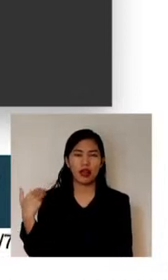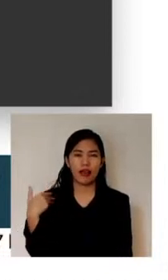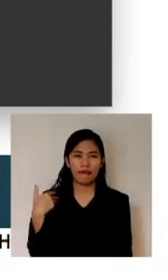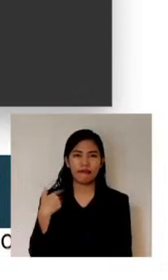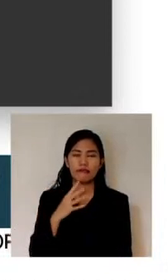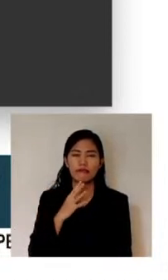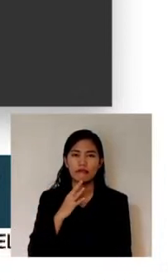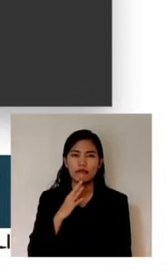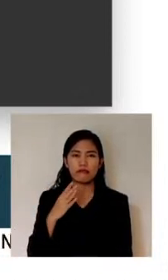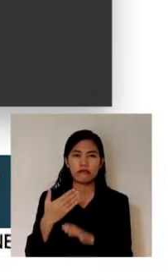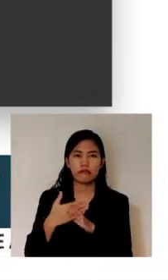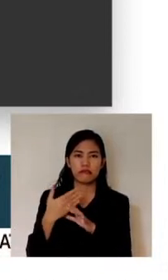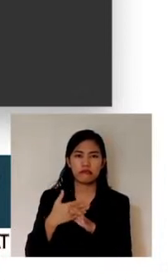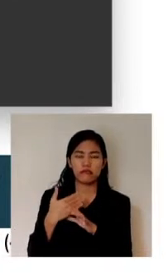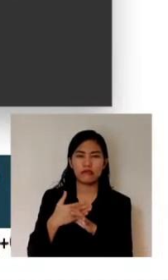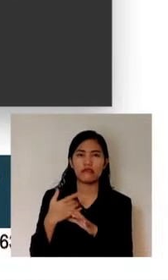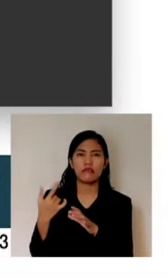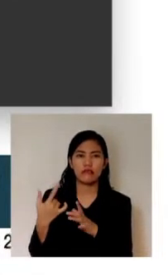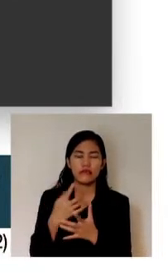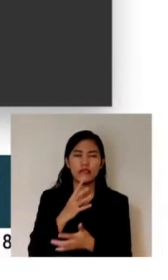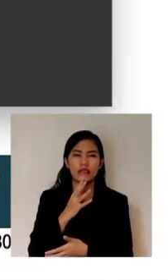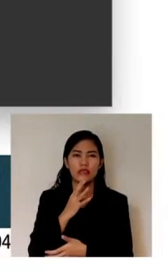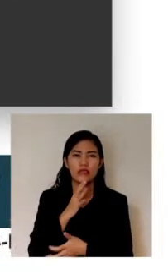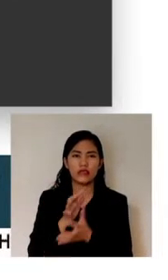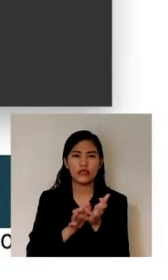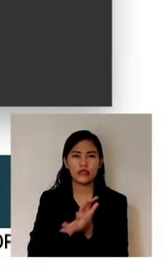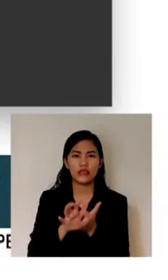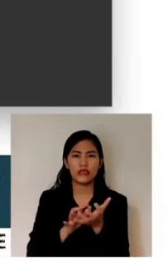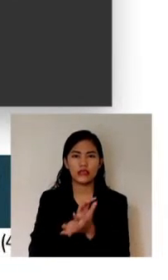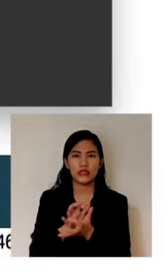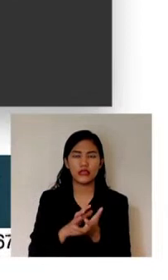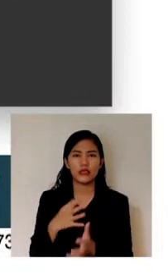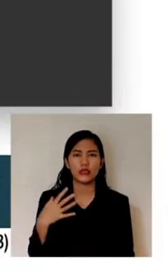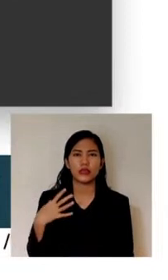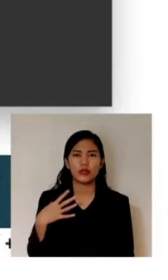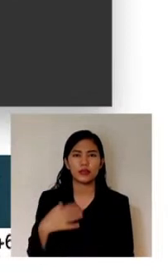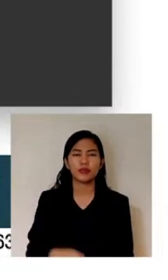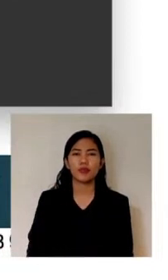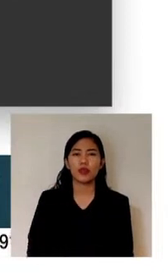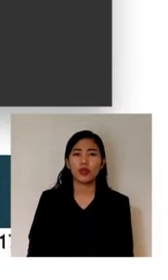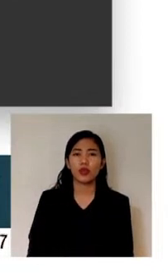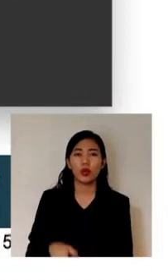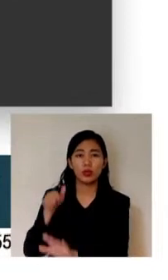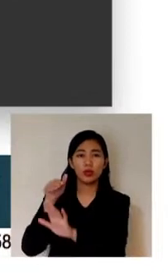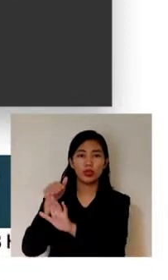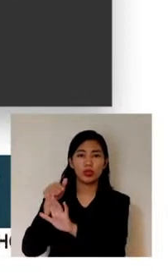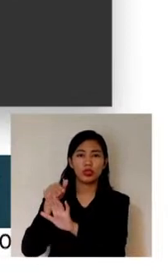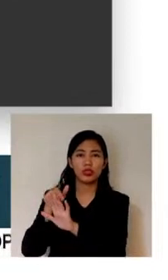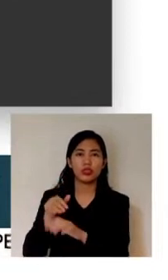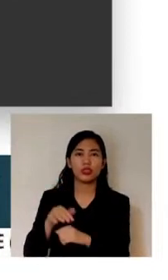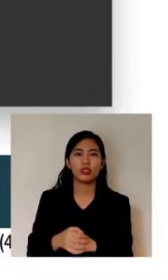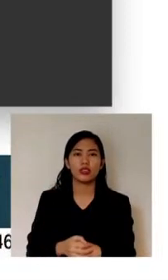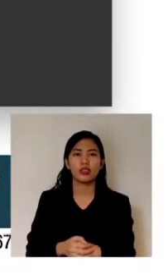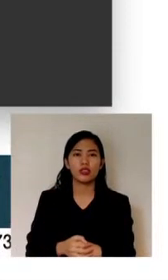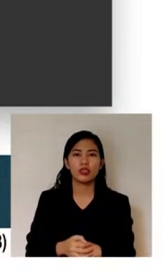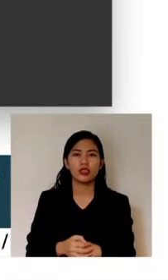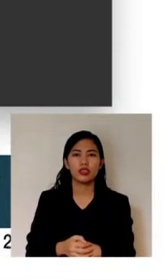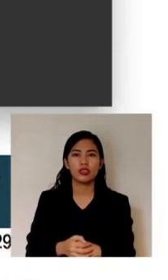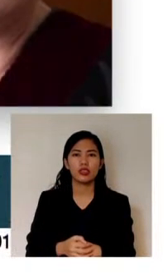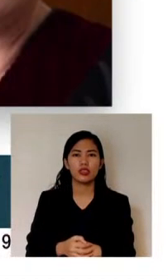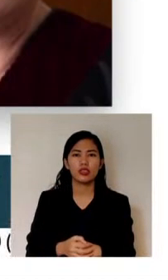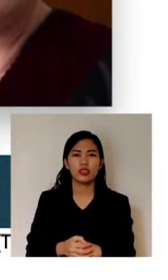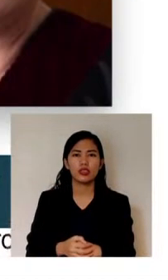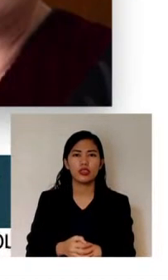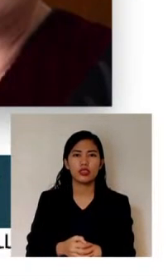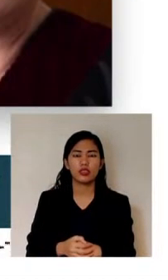double hearsay. He also calls on the COMELEC Unbanked to conduct an administrative investigation. But Guanzon